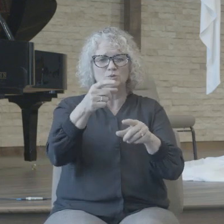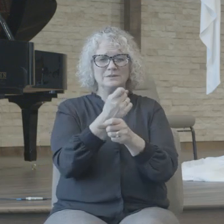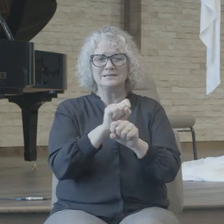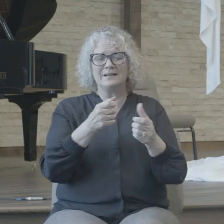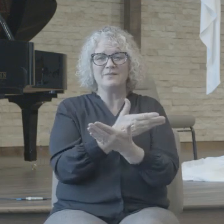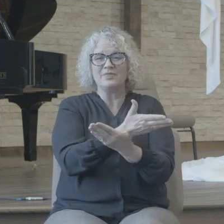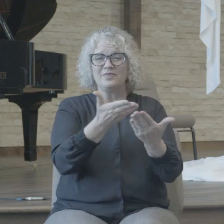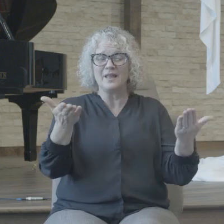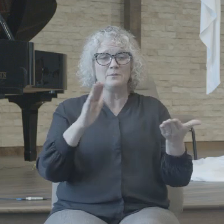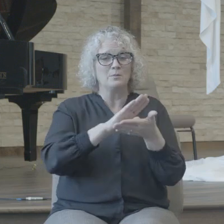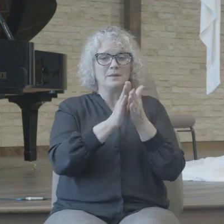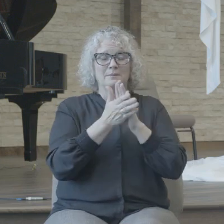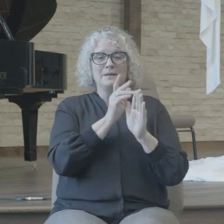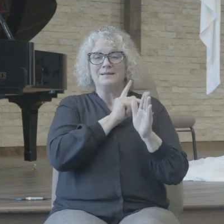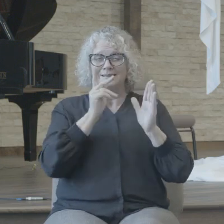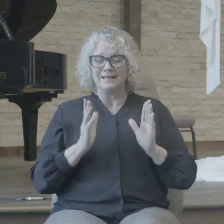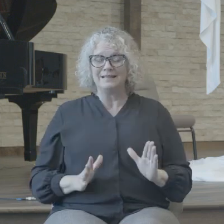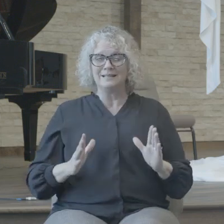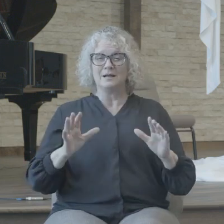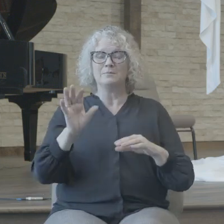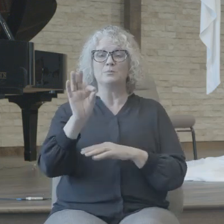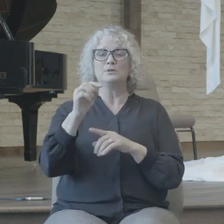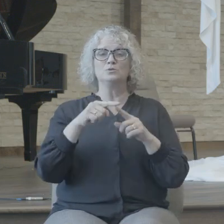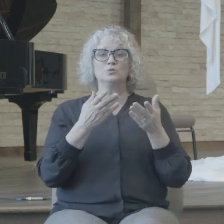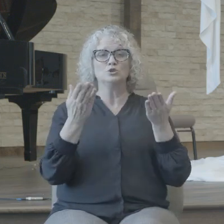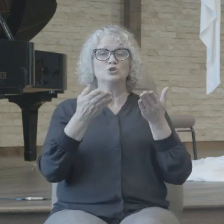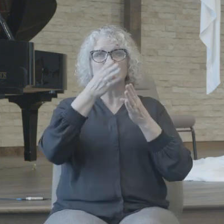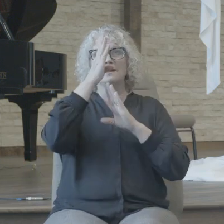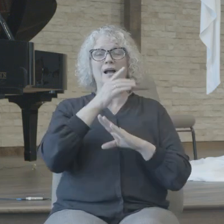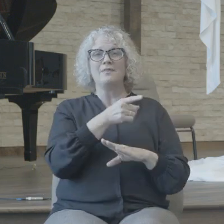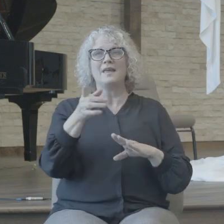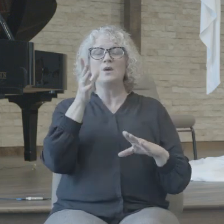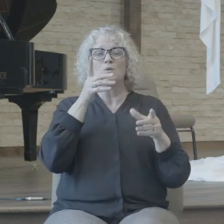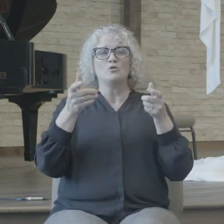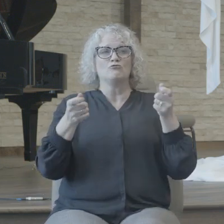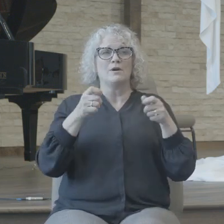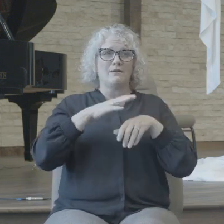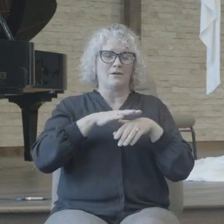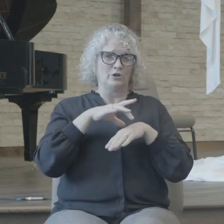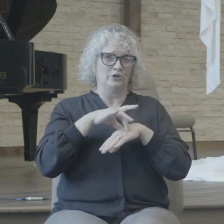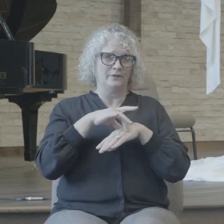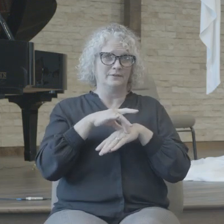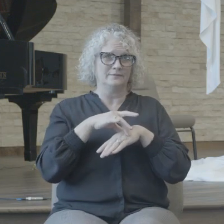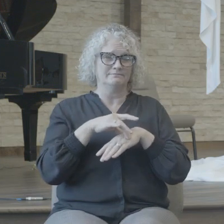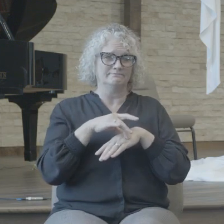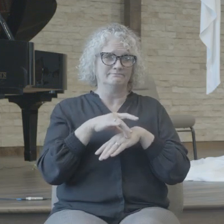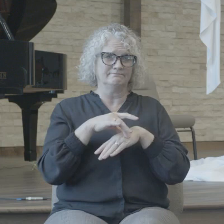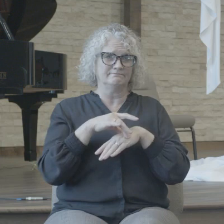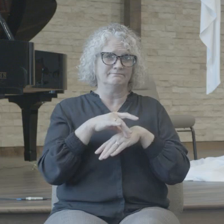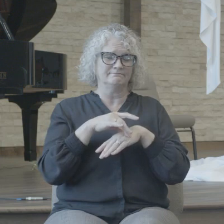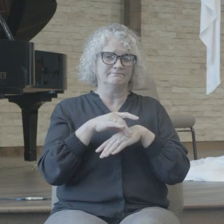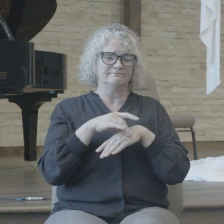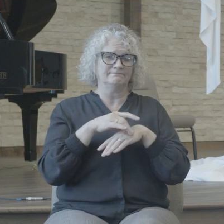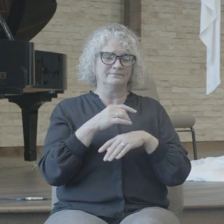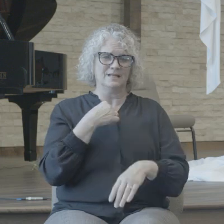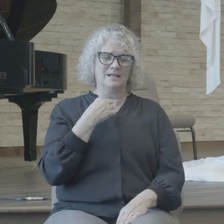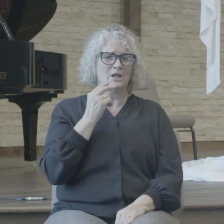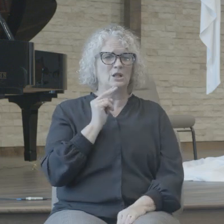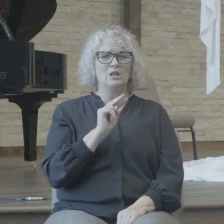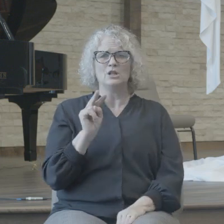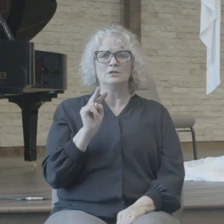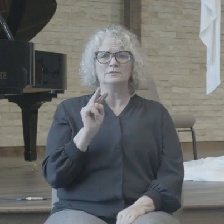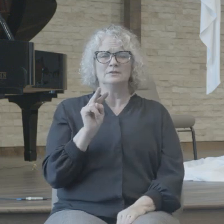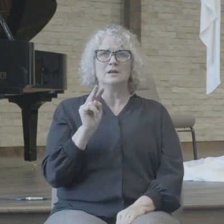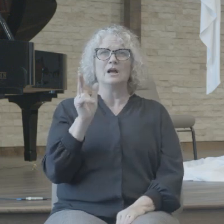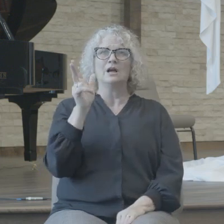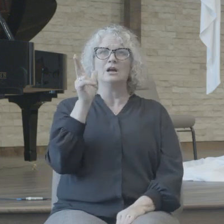kingdom and priests to serve our God, and they will reign on the earth." Then I looked and heard